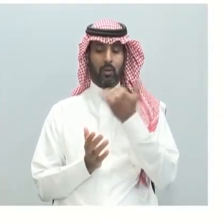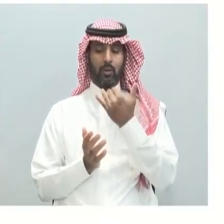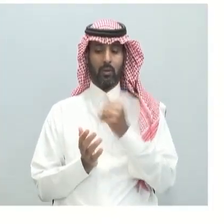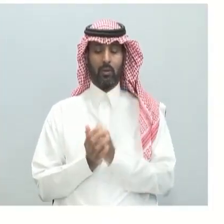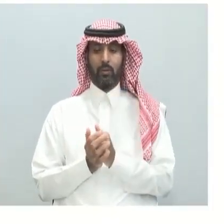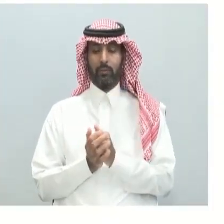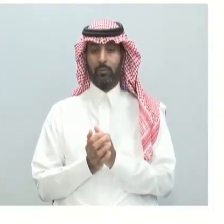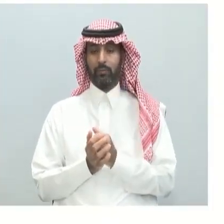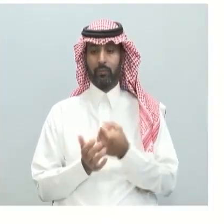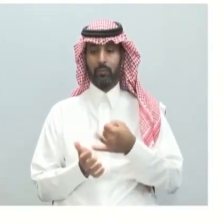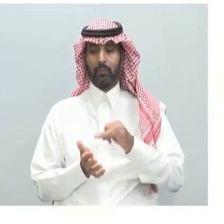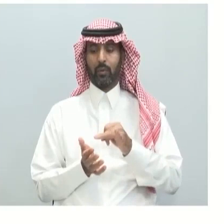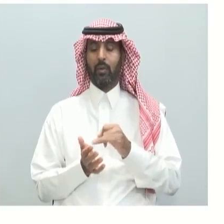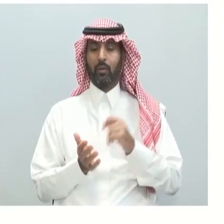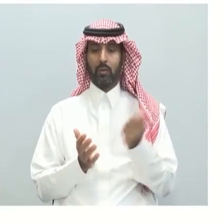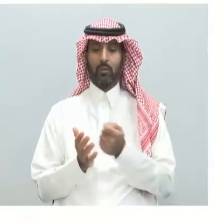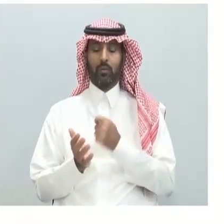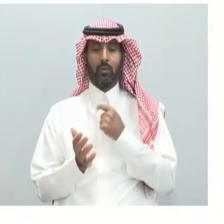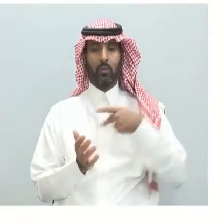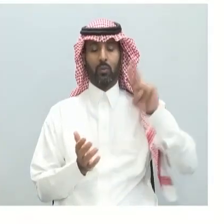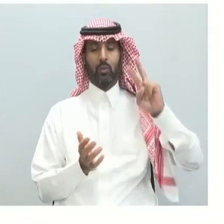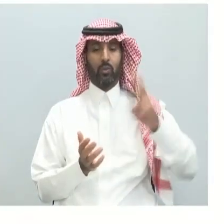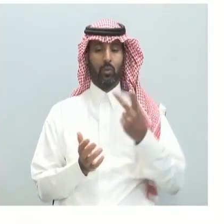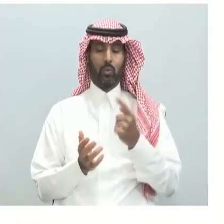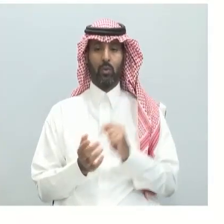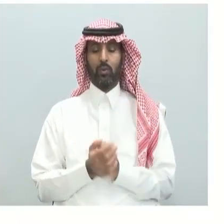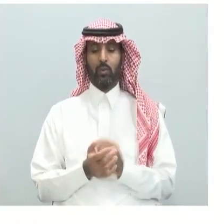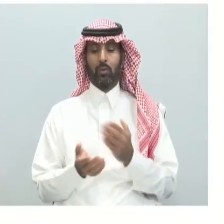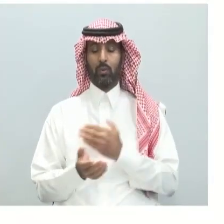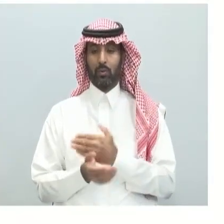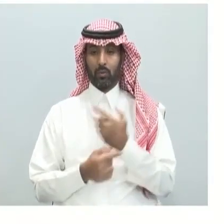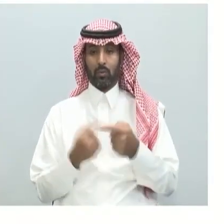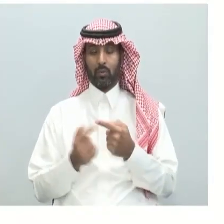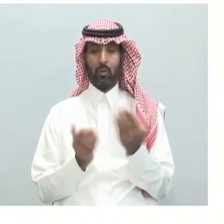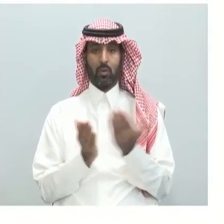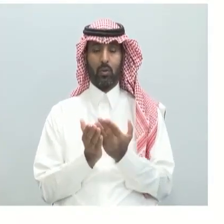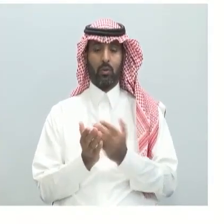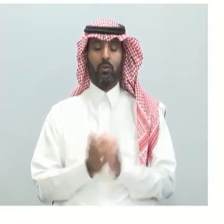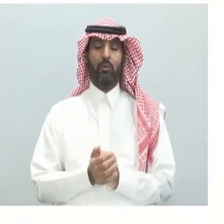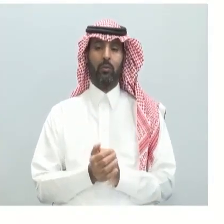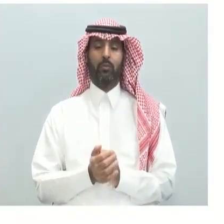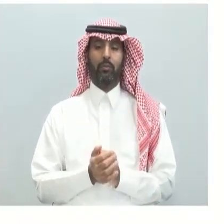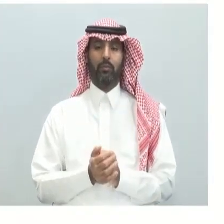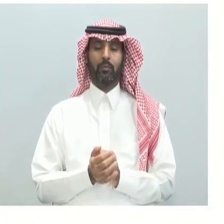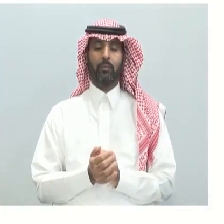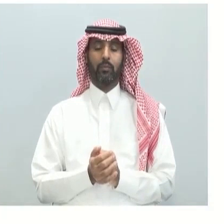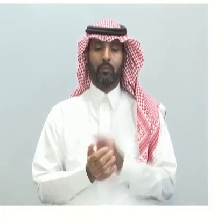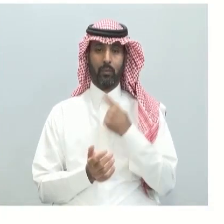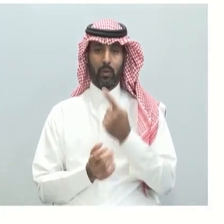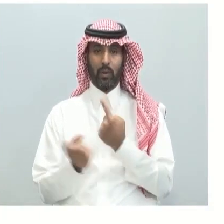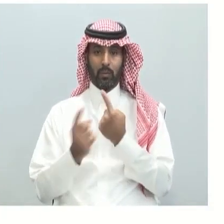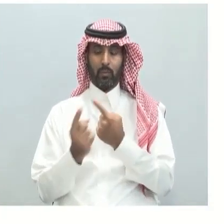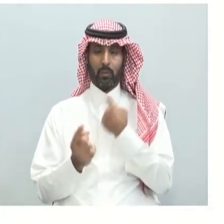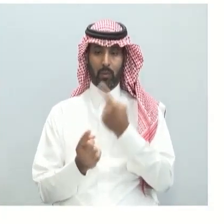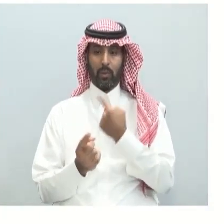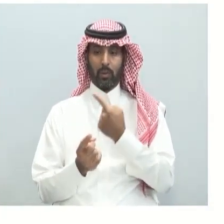the writing of Unit 2. But before we do that, let's revise what we previously took in the speaking lesson. If you